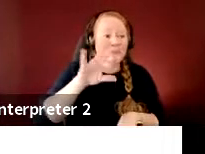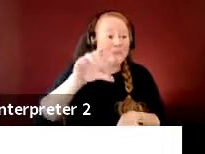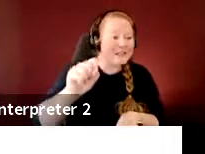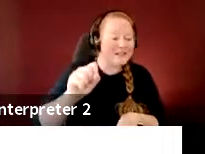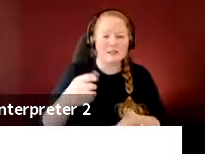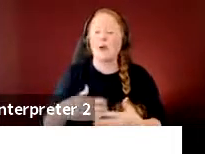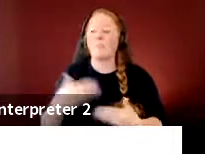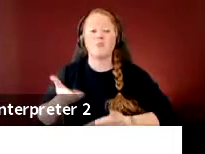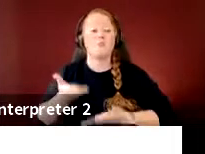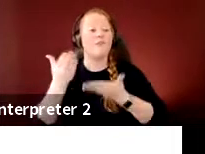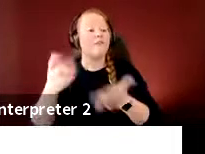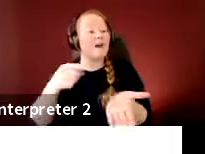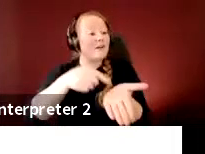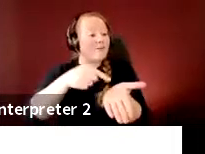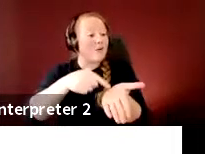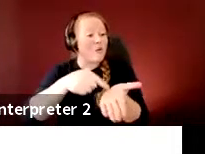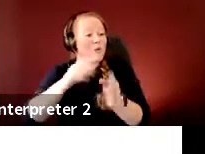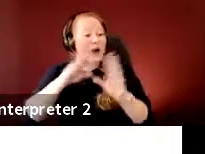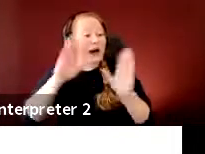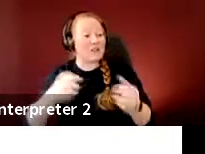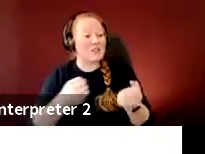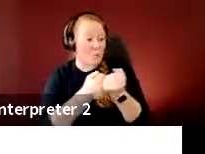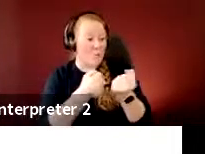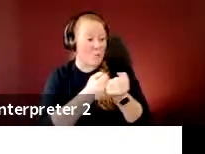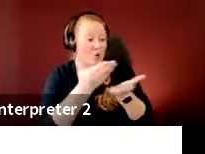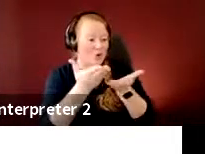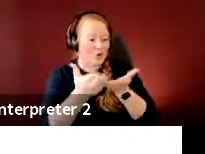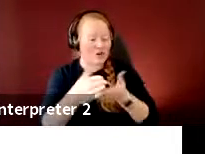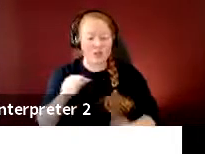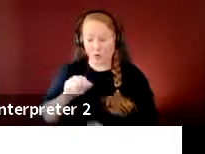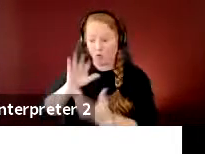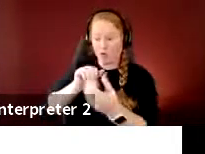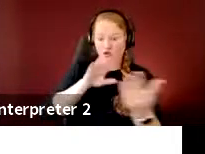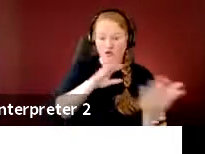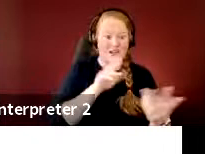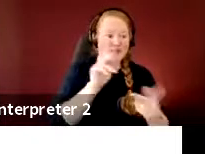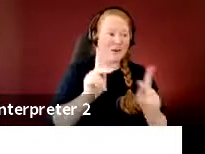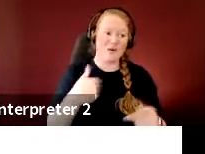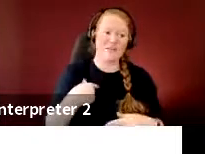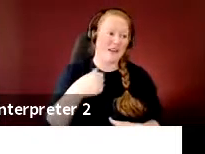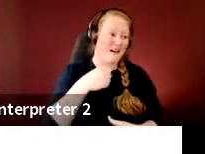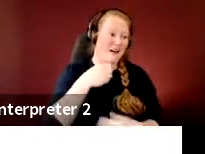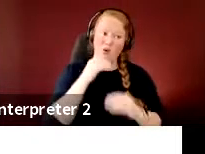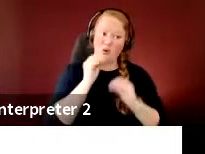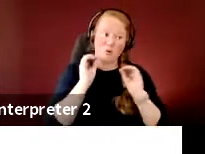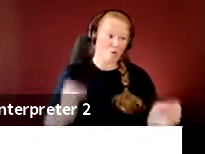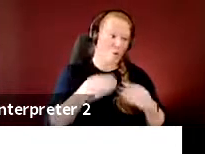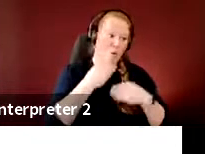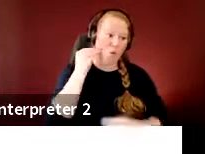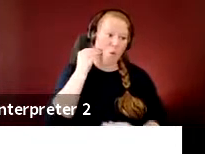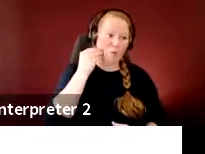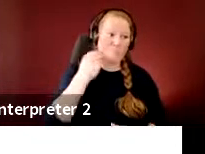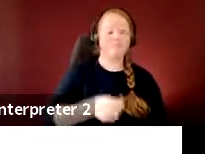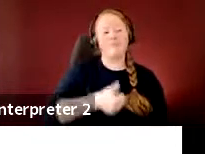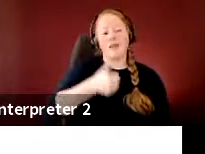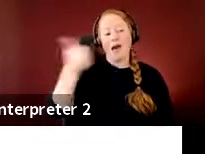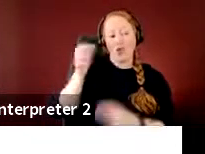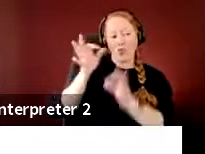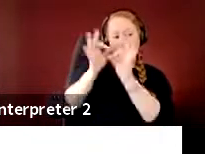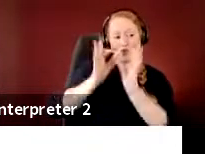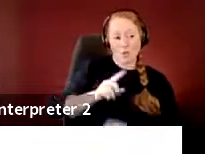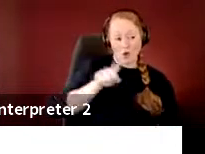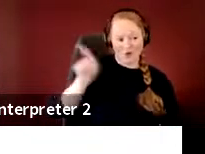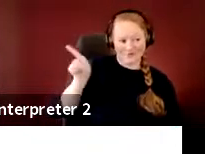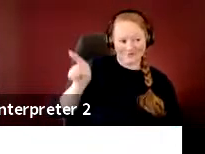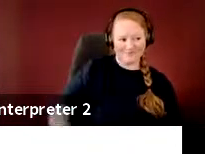housing assistance with support services to address the needs of chronically homeless individuals. Next slide. So here you